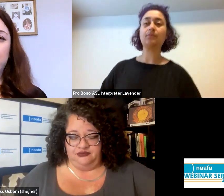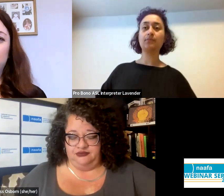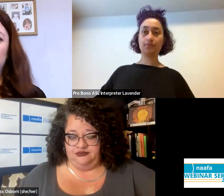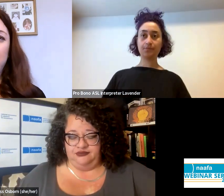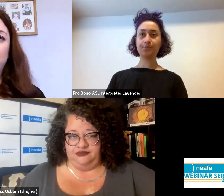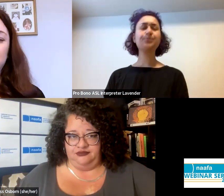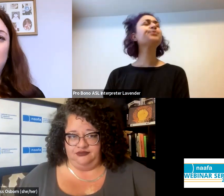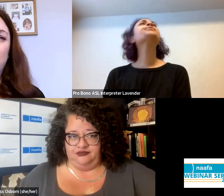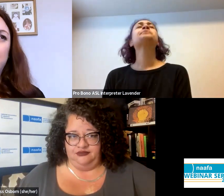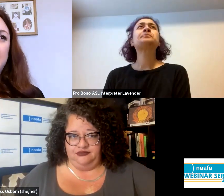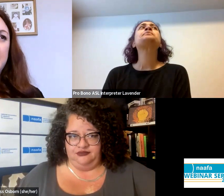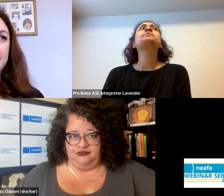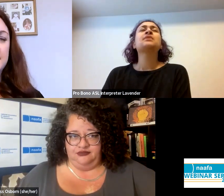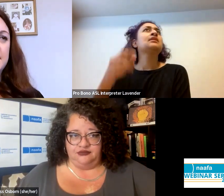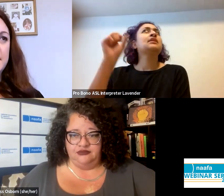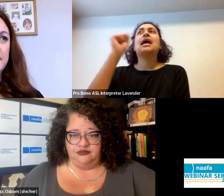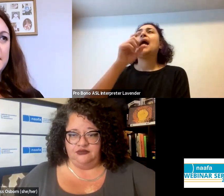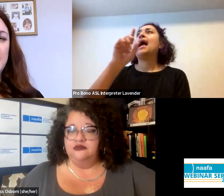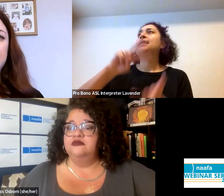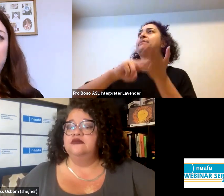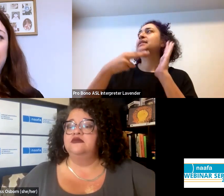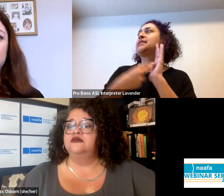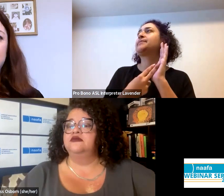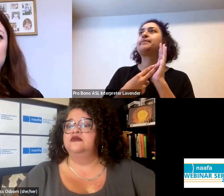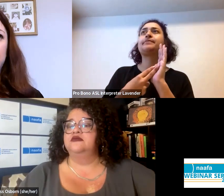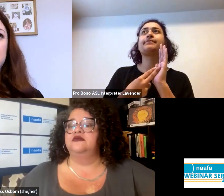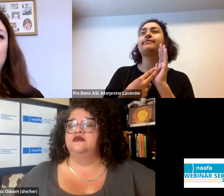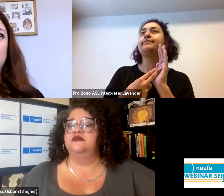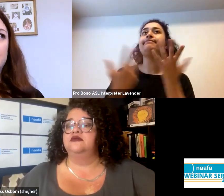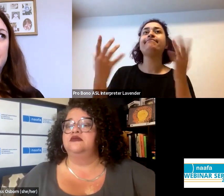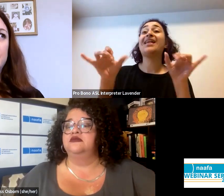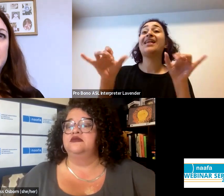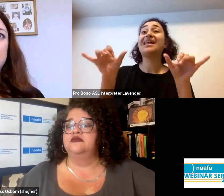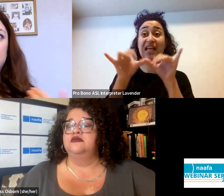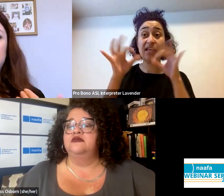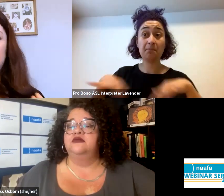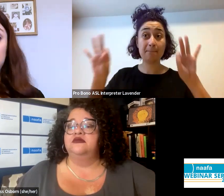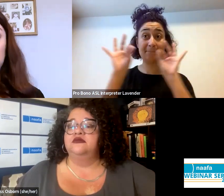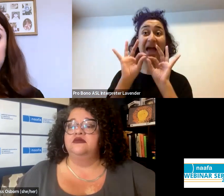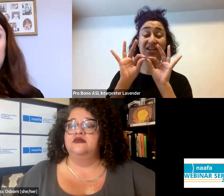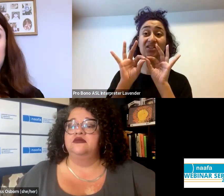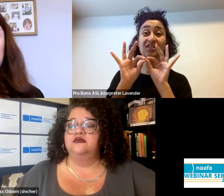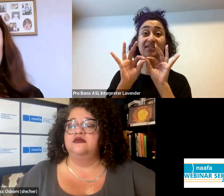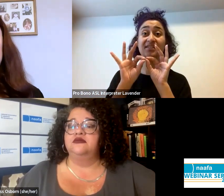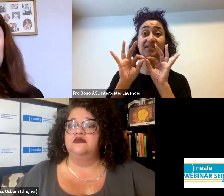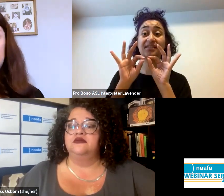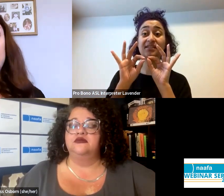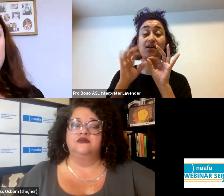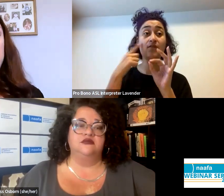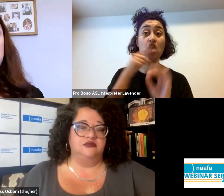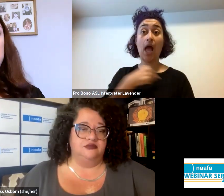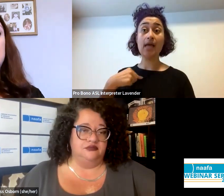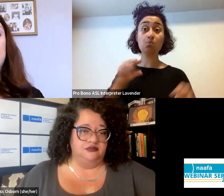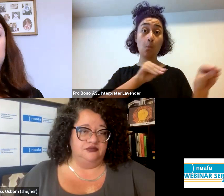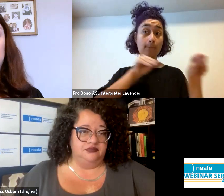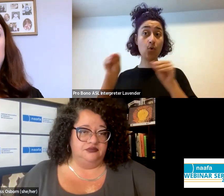Right off the top, it's size matters in terms of us moving people,